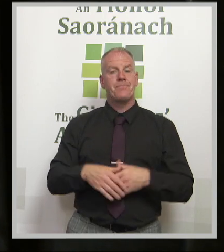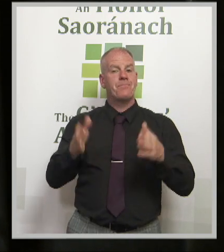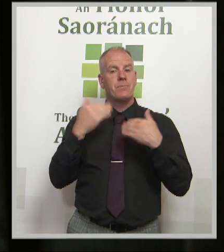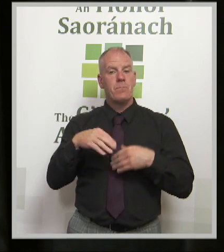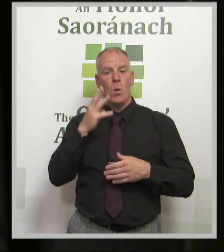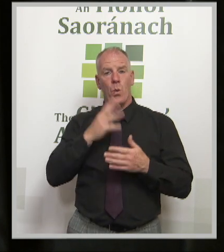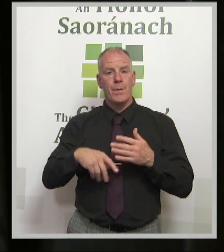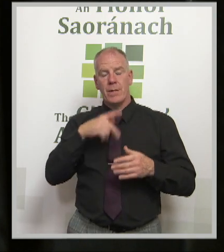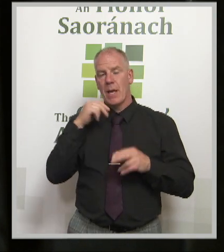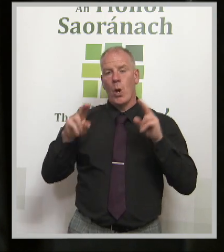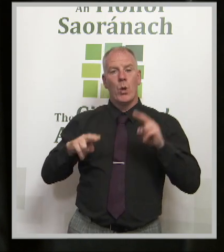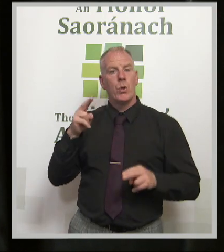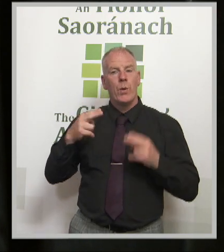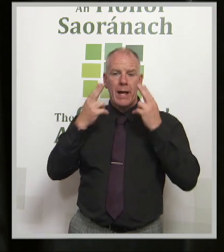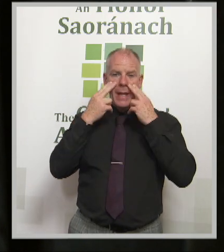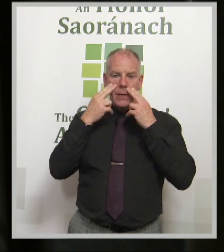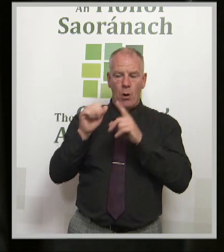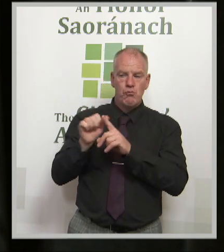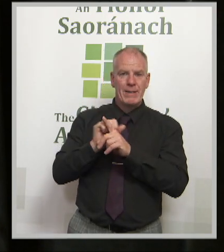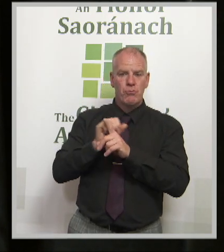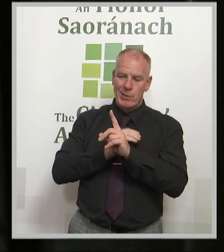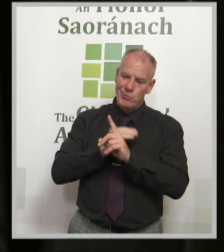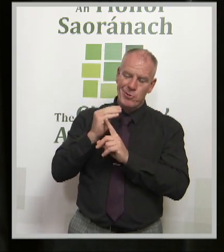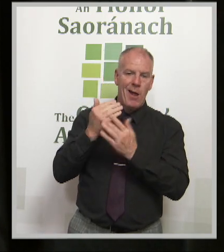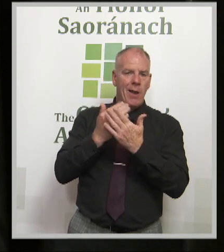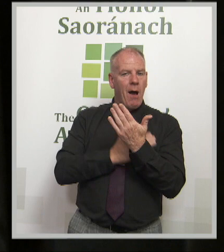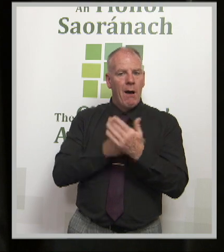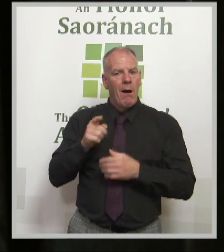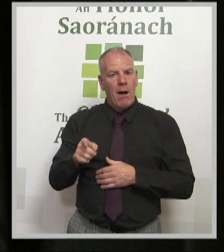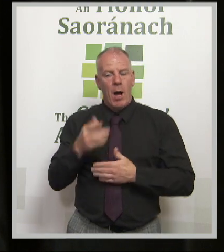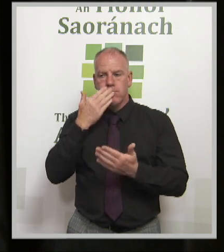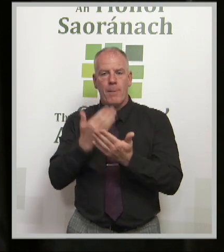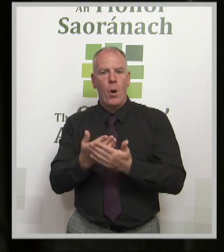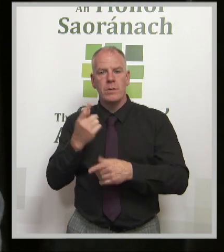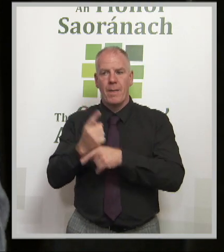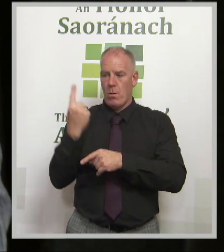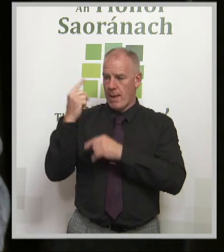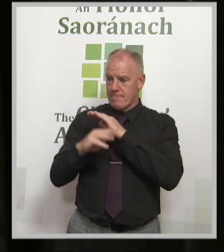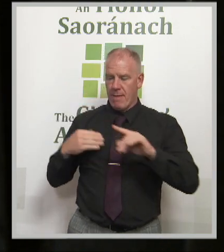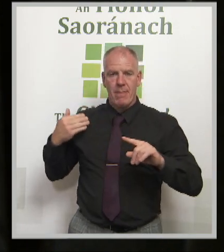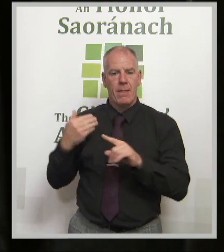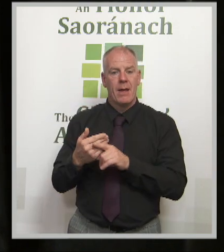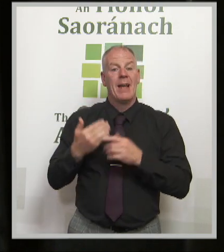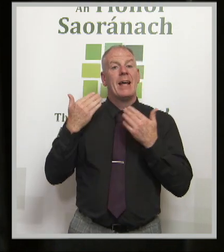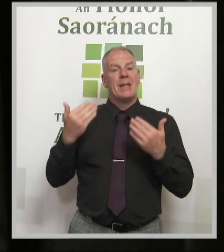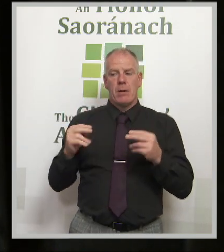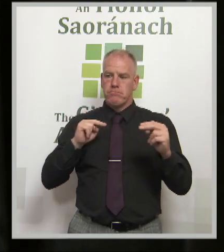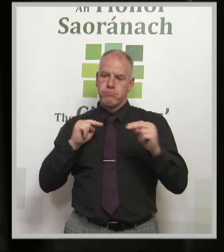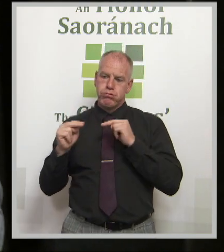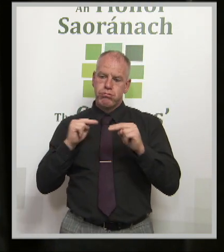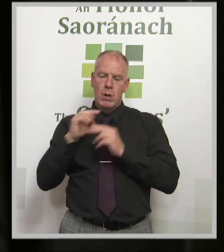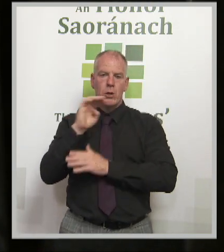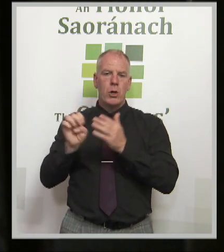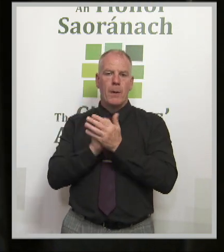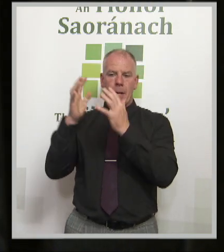that we have a new nature restoration law that has been proposed in the past months, which is now being negotiated with the